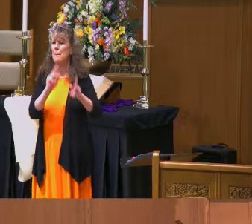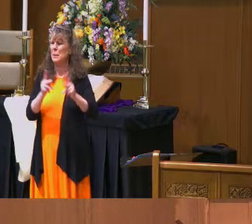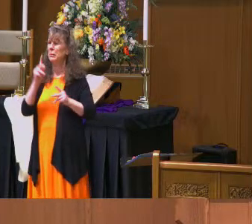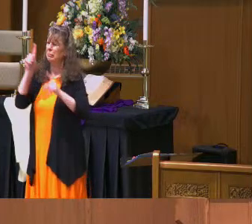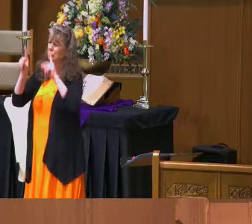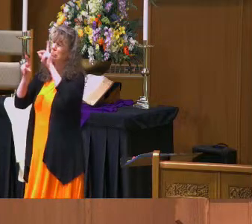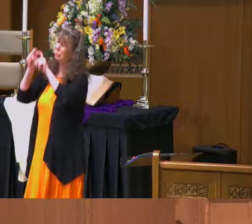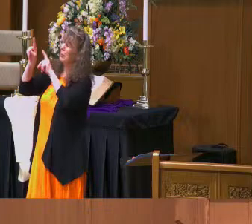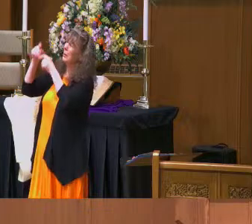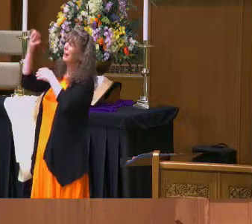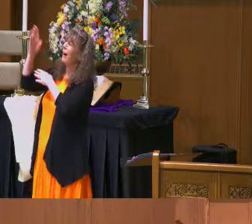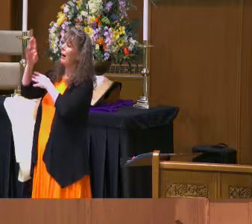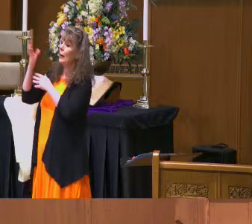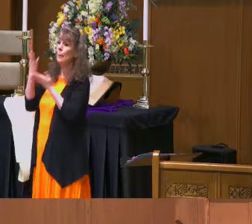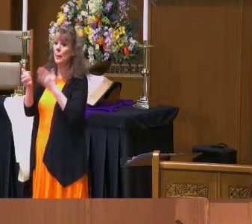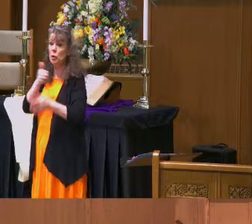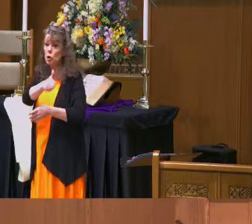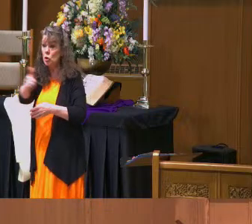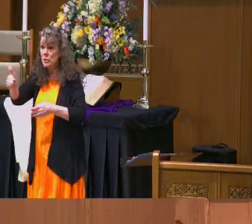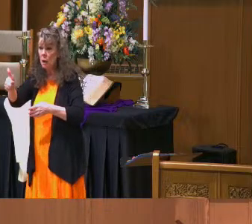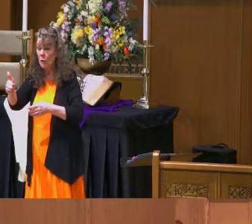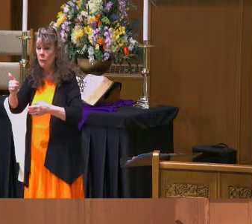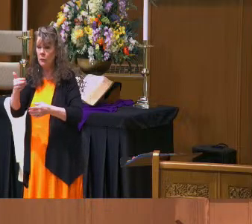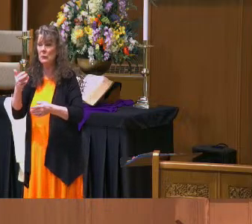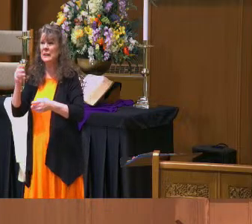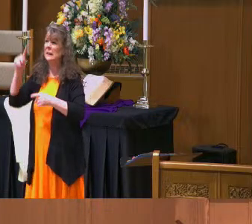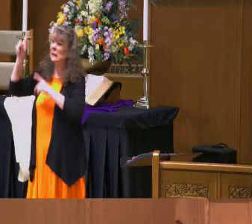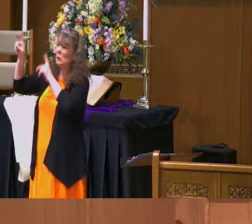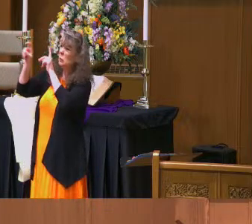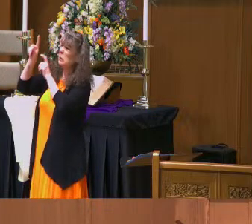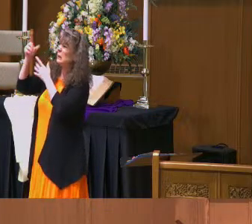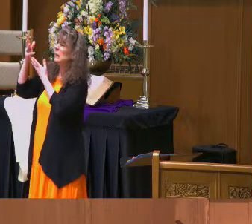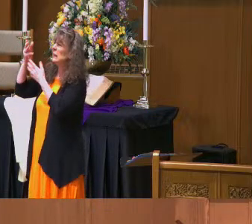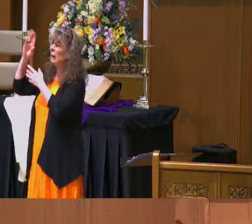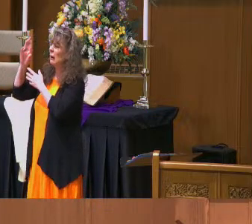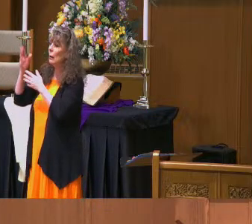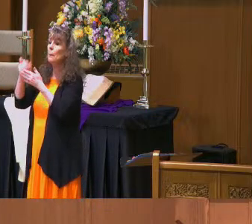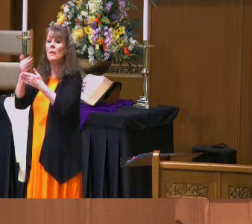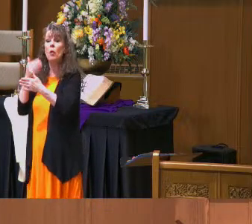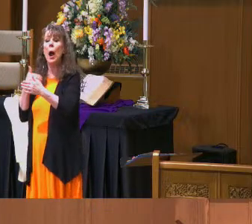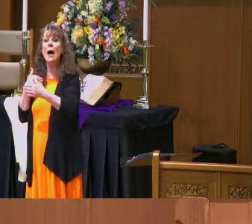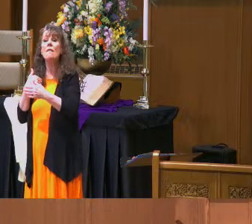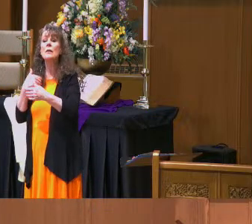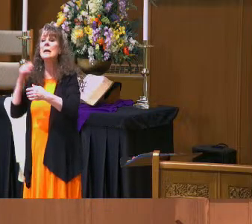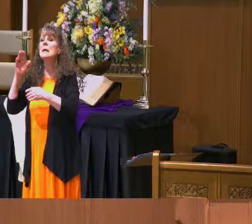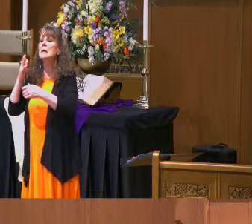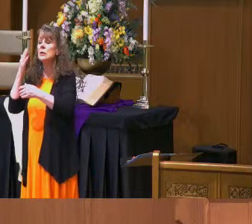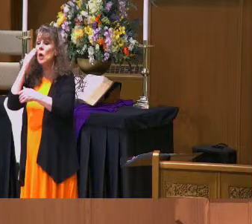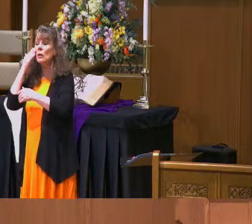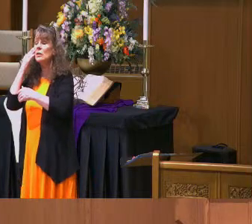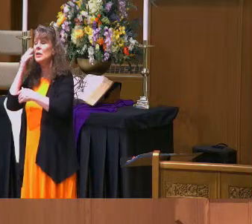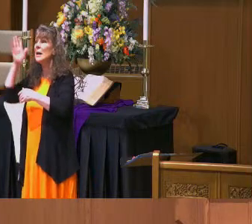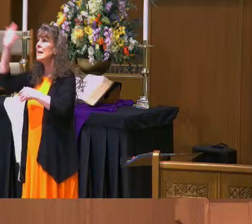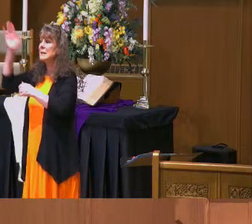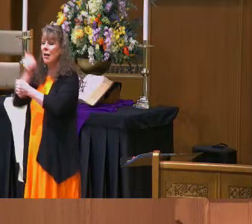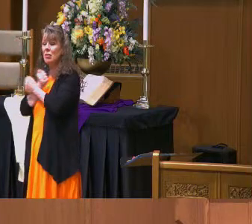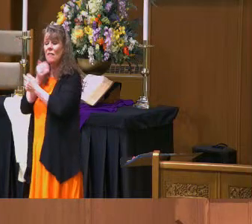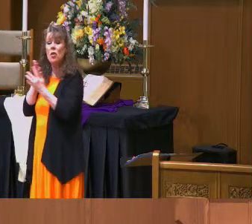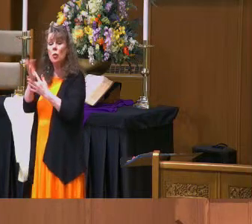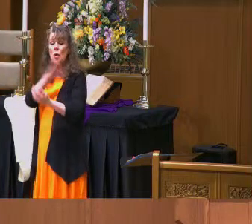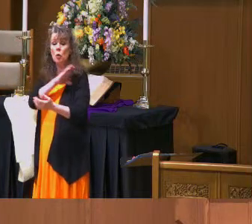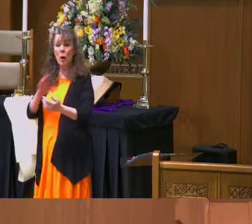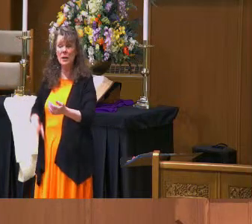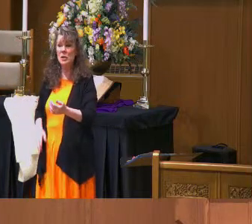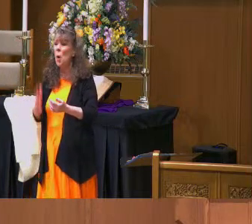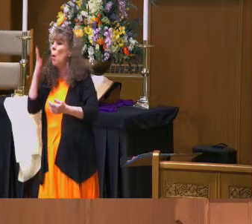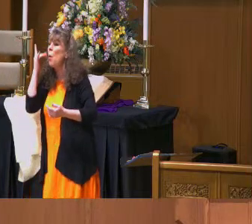God. Maybe you yourself even have before you had the knowledge of God's love through Christ. Why?